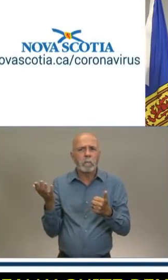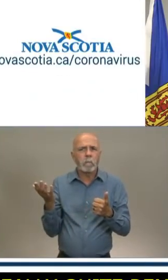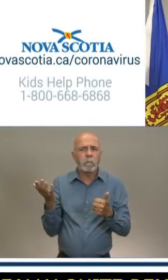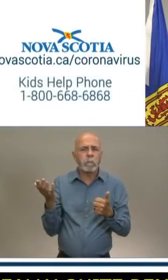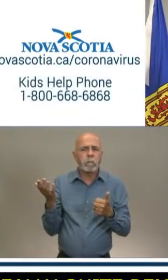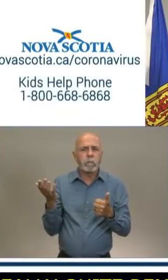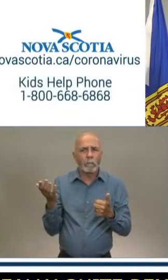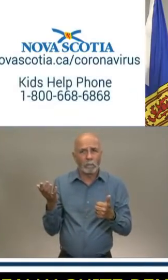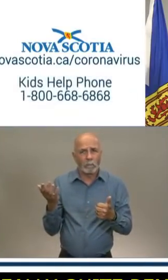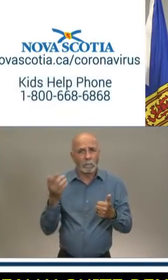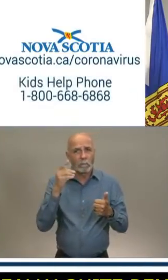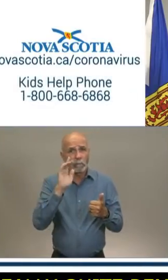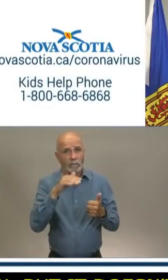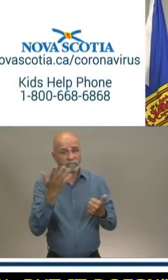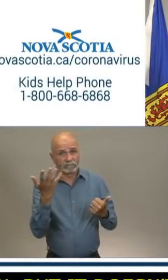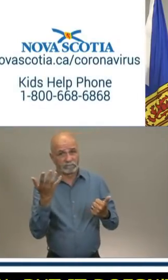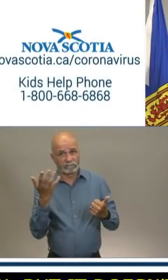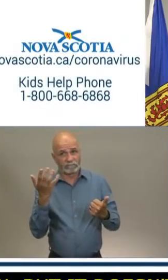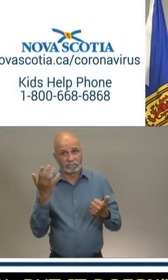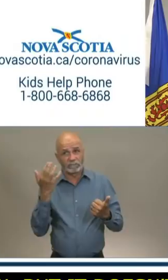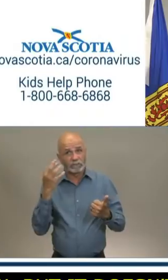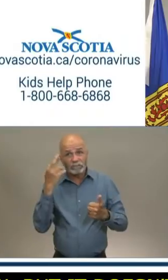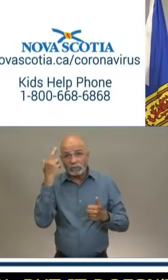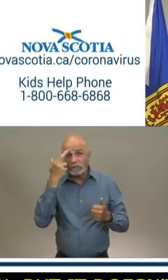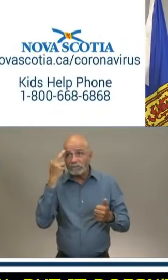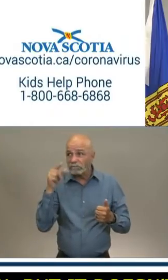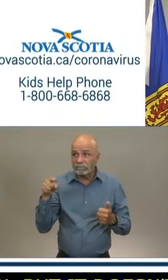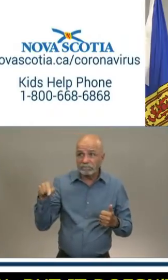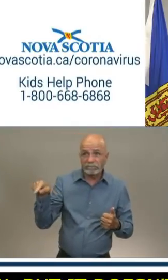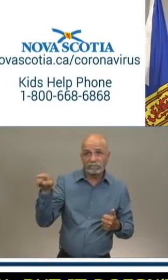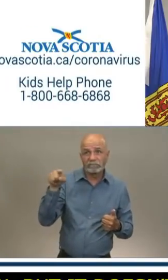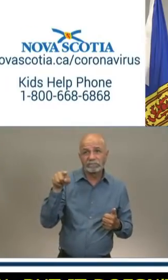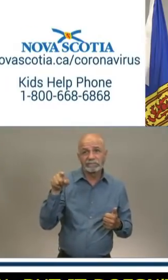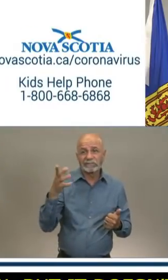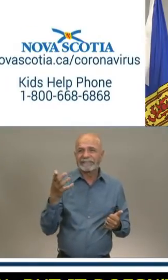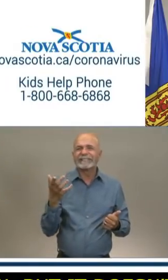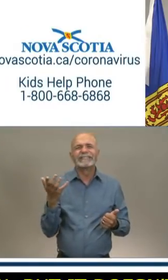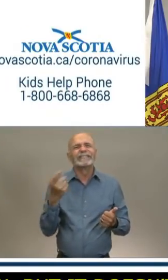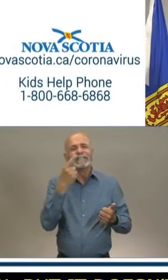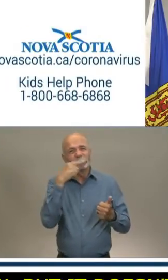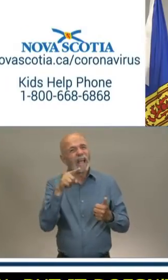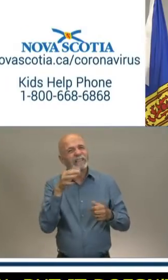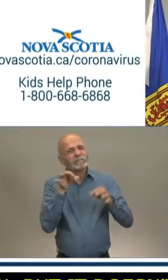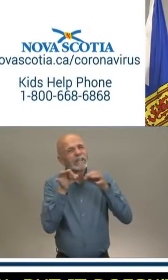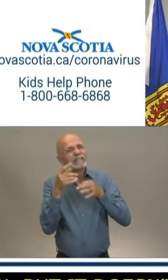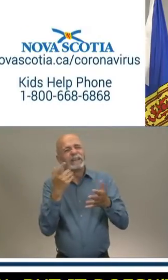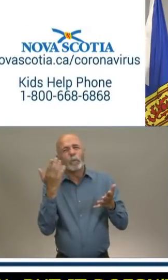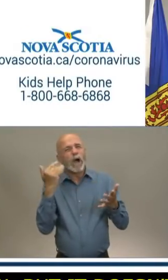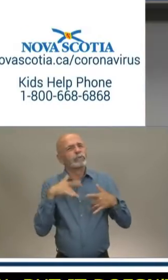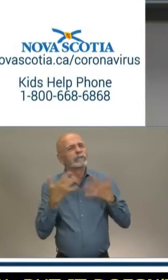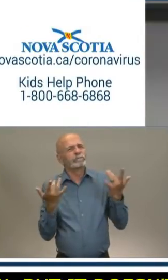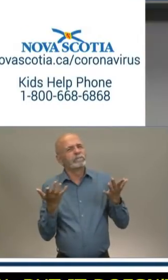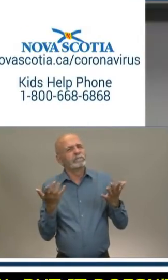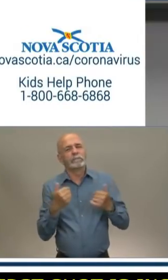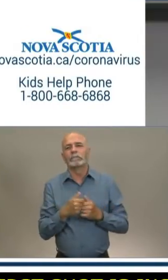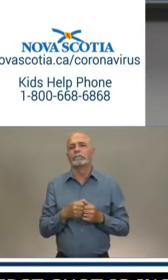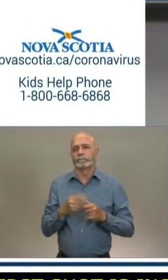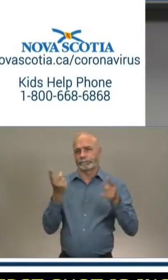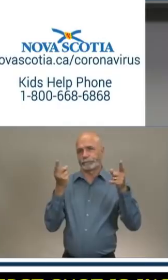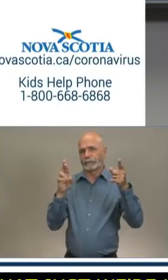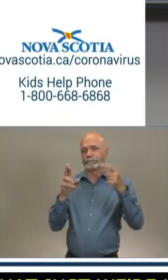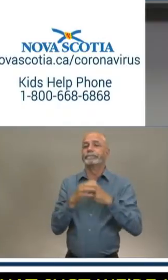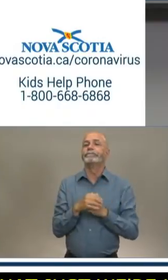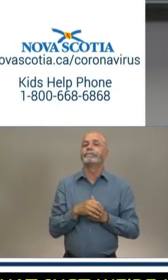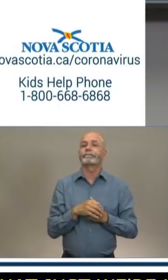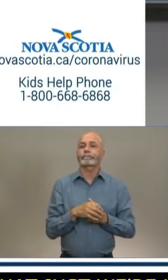Is that just we're hitting diminishing returns for that, or what's going on there? Well, it's like anything. You get those most willing. It's the